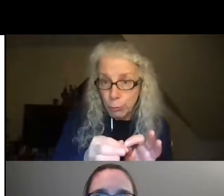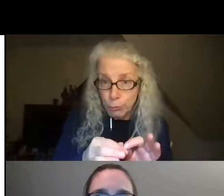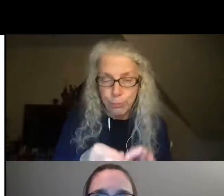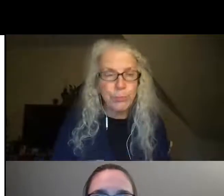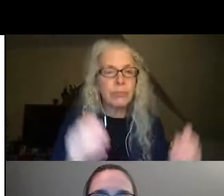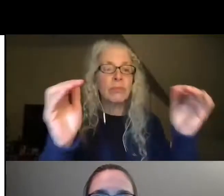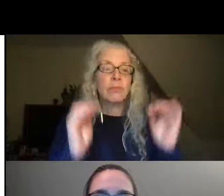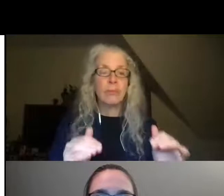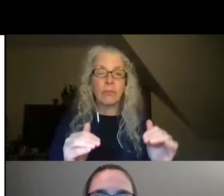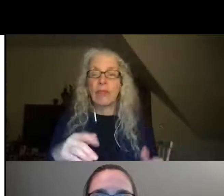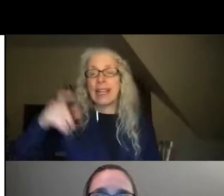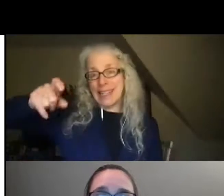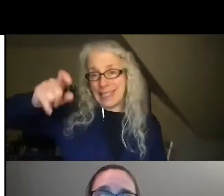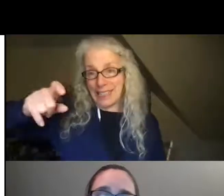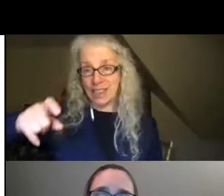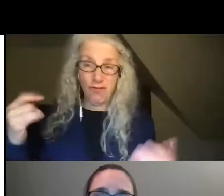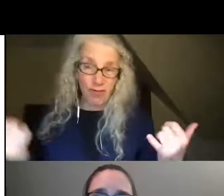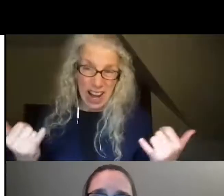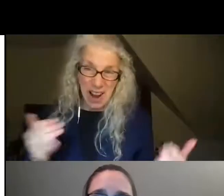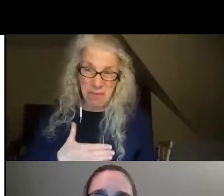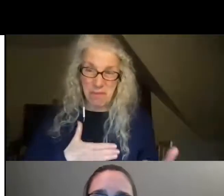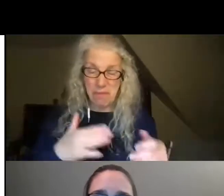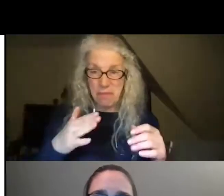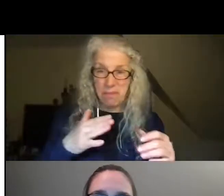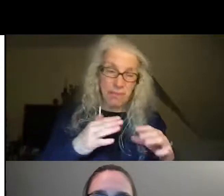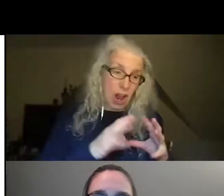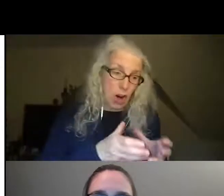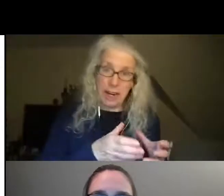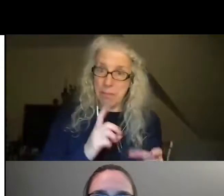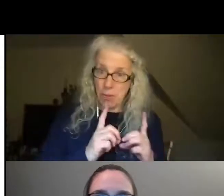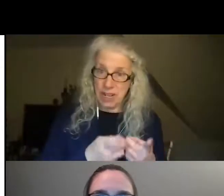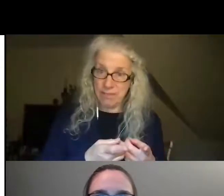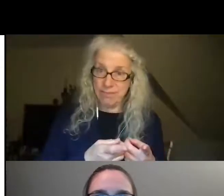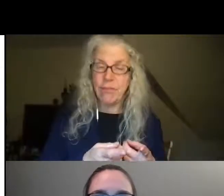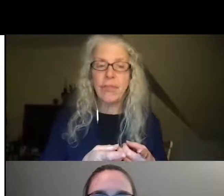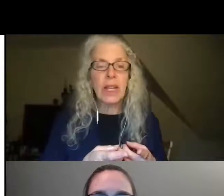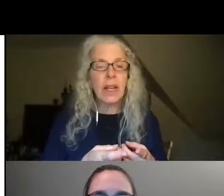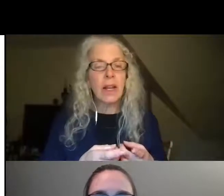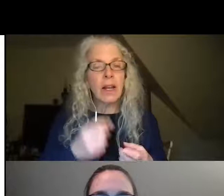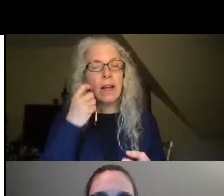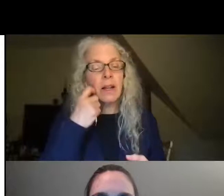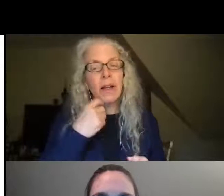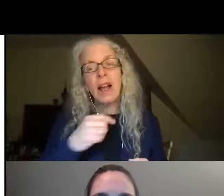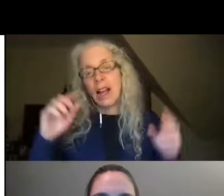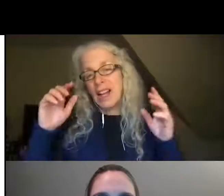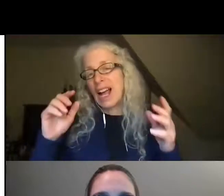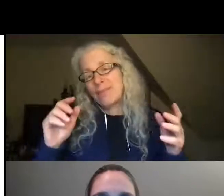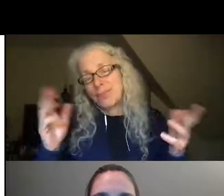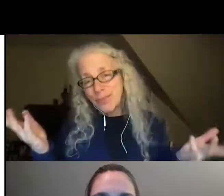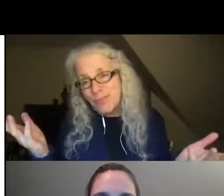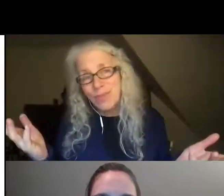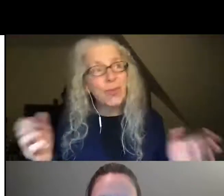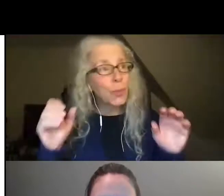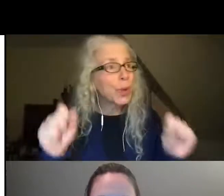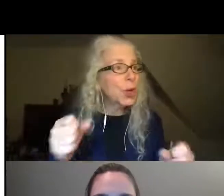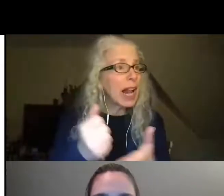The needs for our department right now is it would be helpful for us to be able to